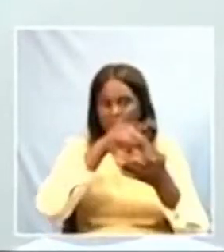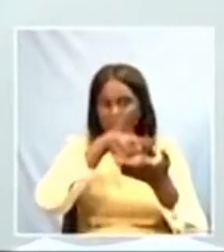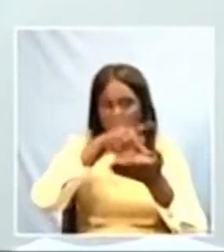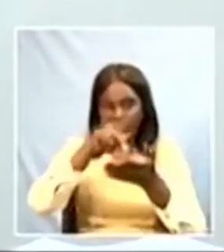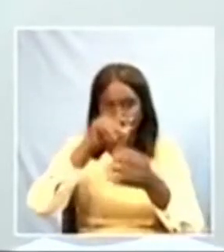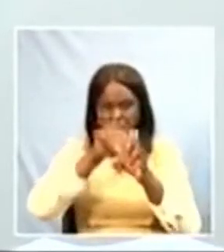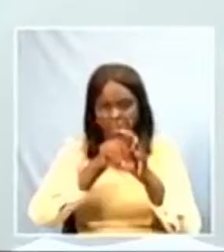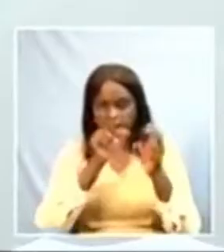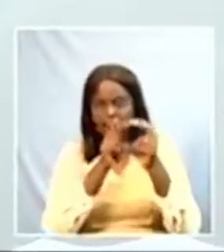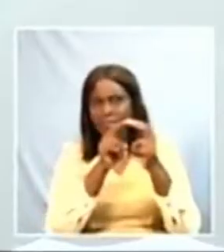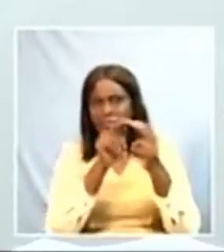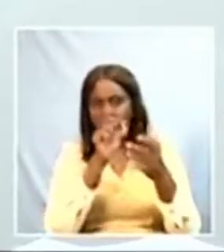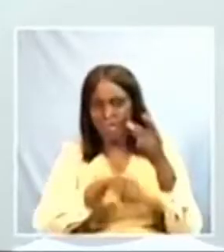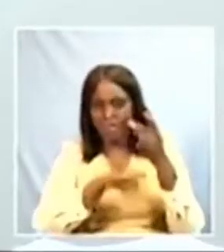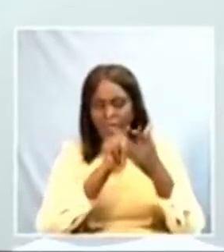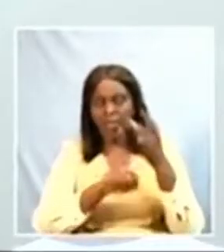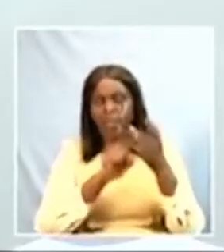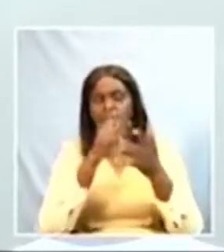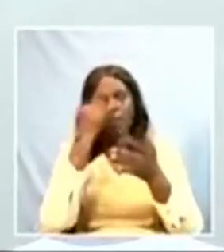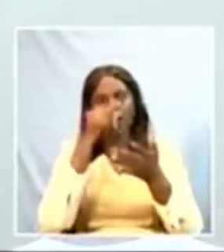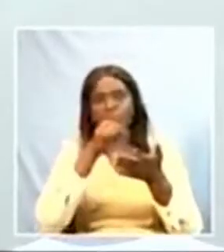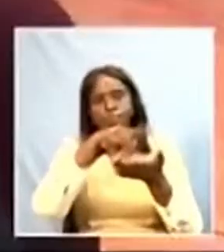the contract sum, initial contract sum?